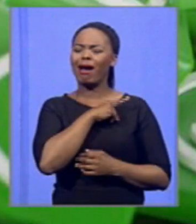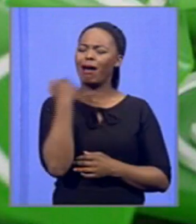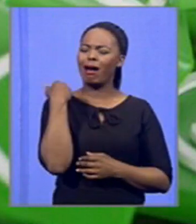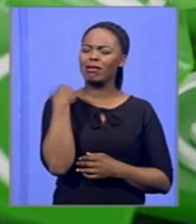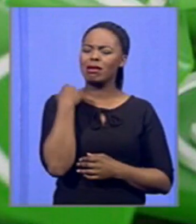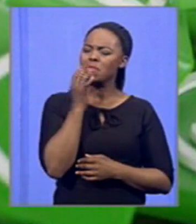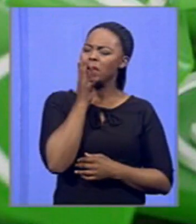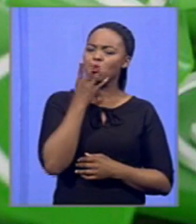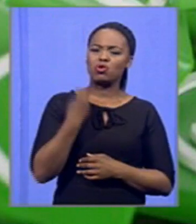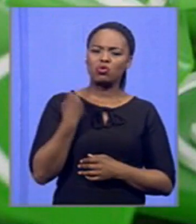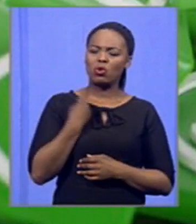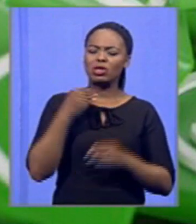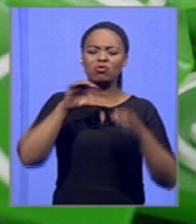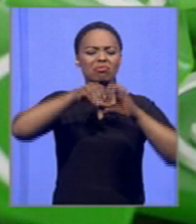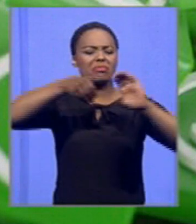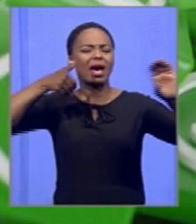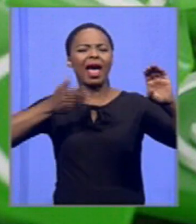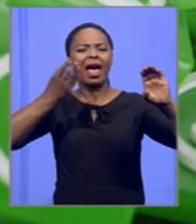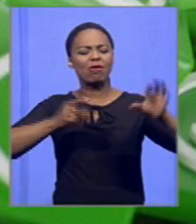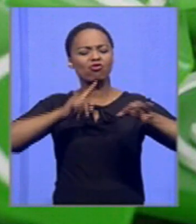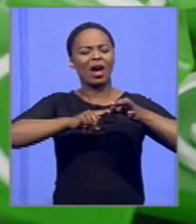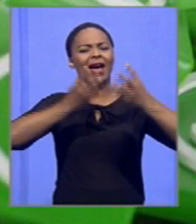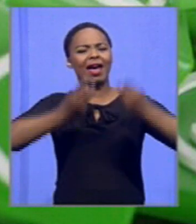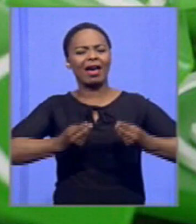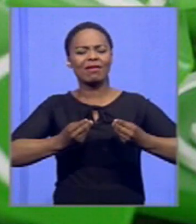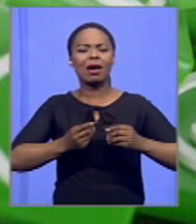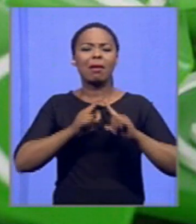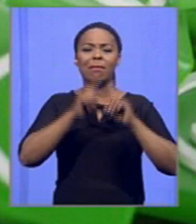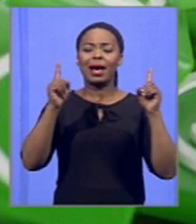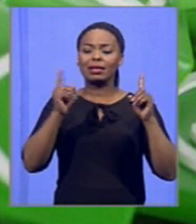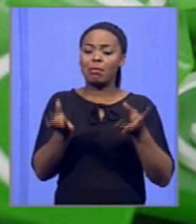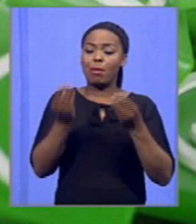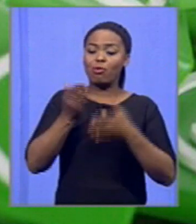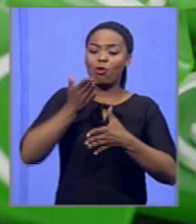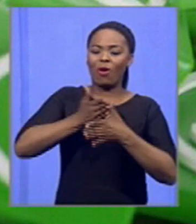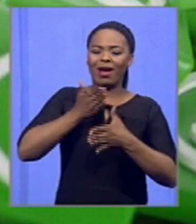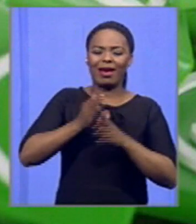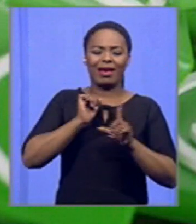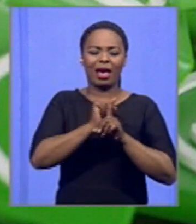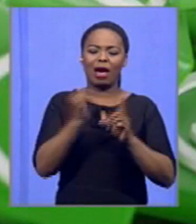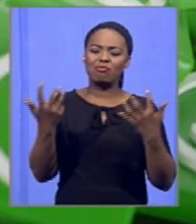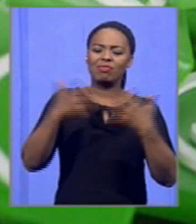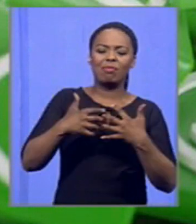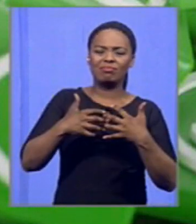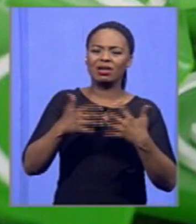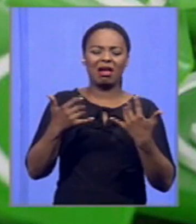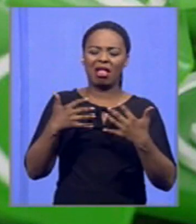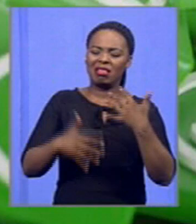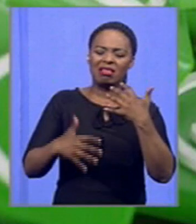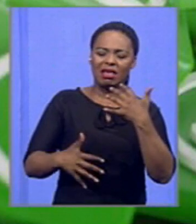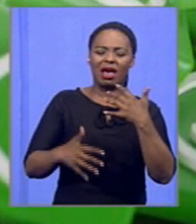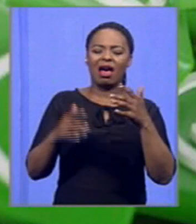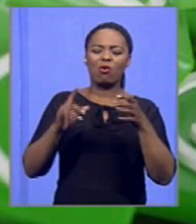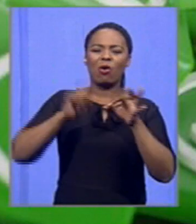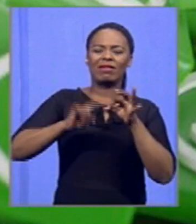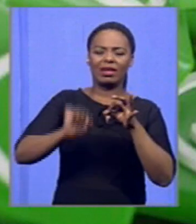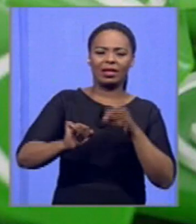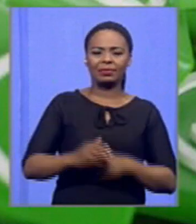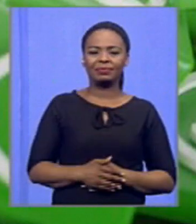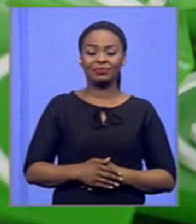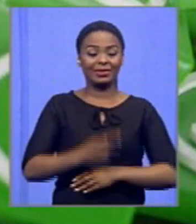di-university, ba bang ba qetile ko di-college, empa ha ba sebetse mosebetsi leng hore ba o etse ko dikolong. Ka nnete letsatsi le la batjha e sempe le letsatsi la batjha fela